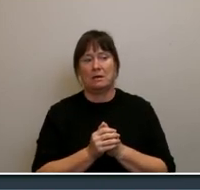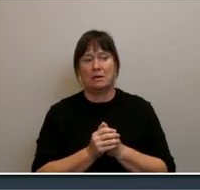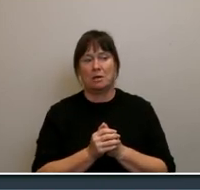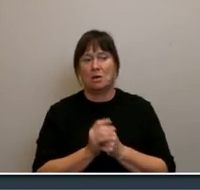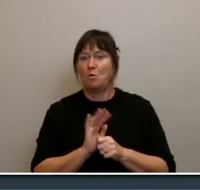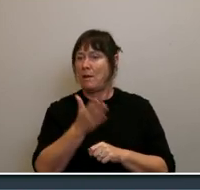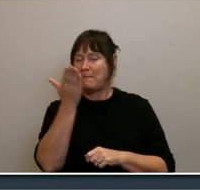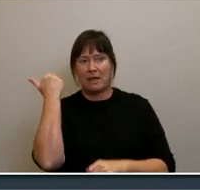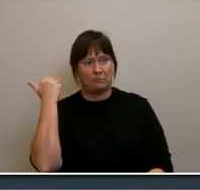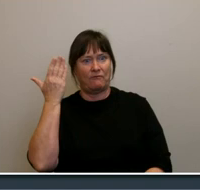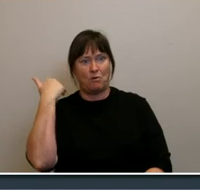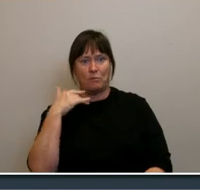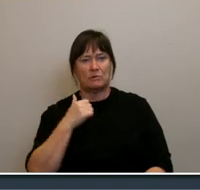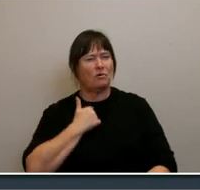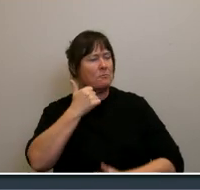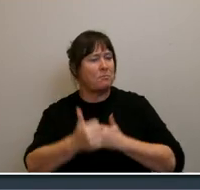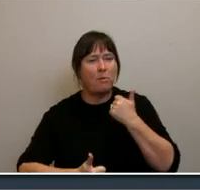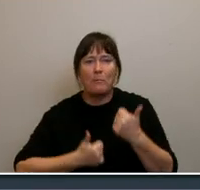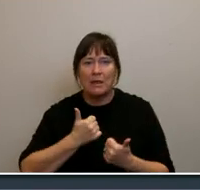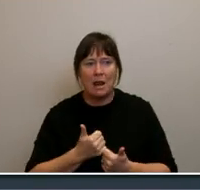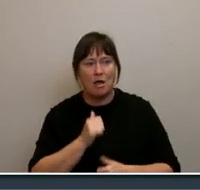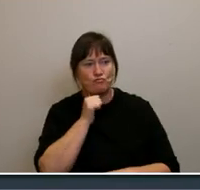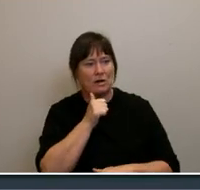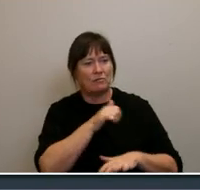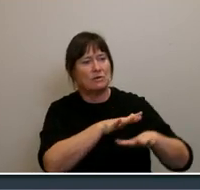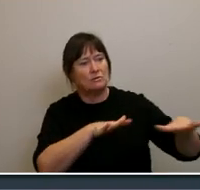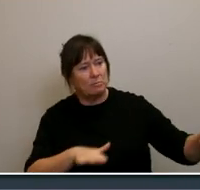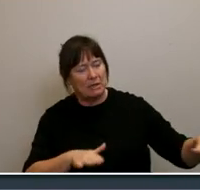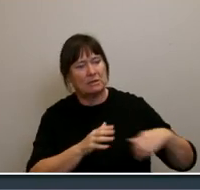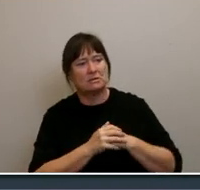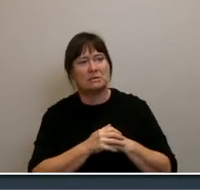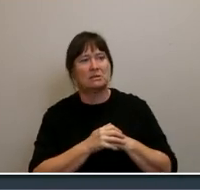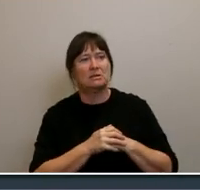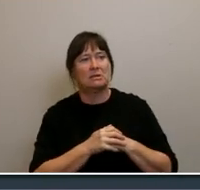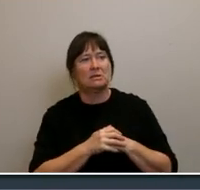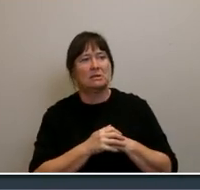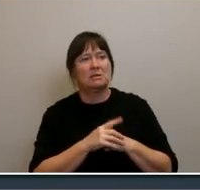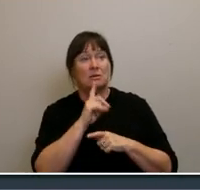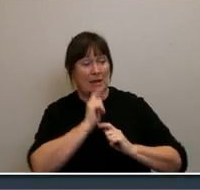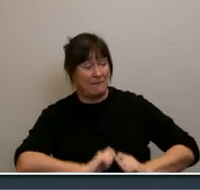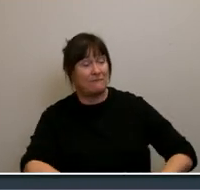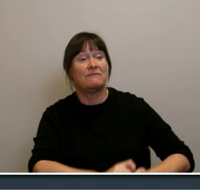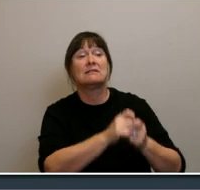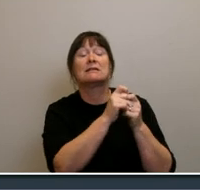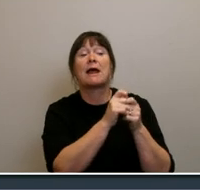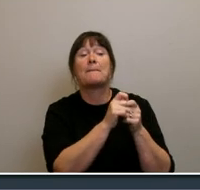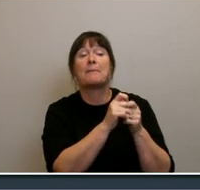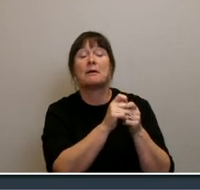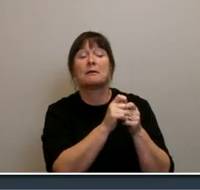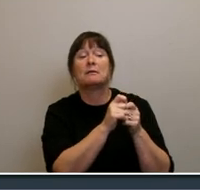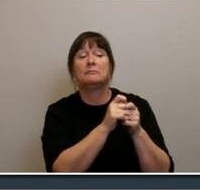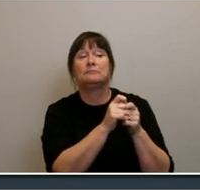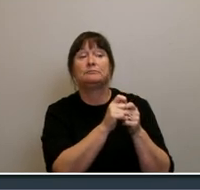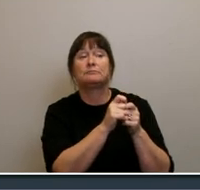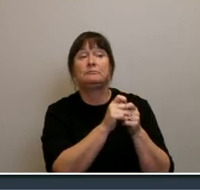very popular recreational beach, and it can return to that with no more money than what's spent